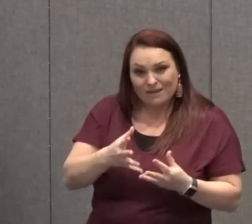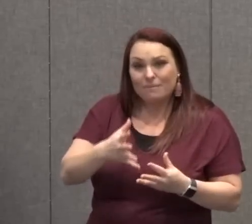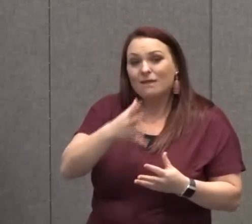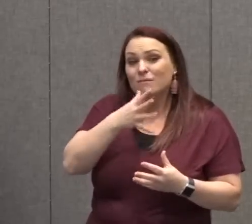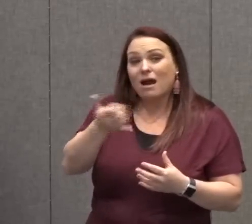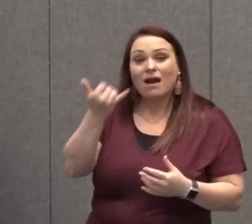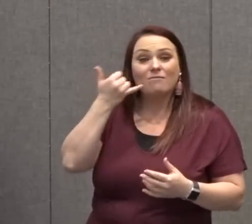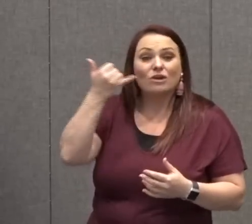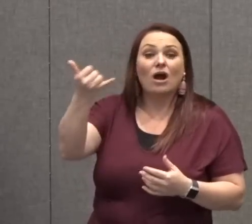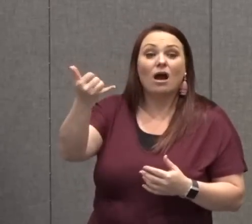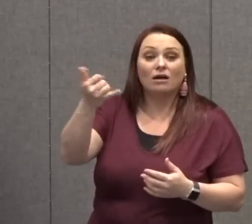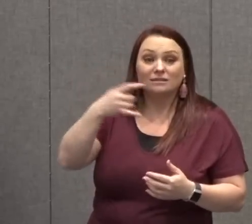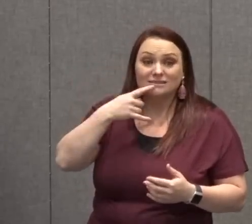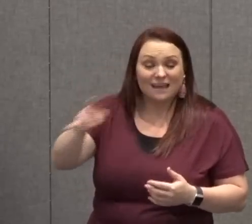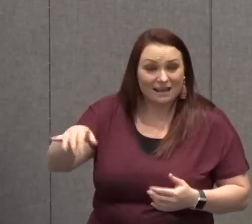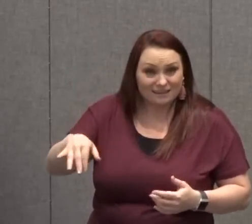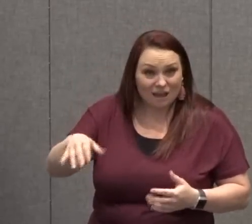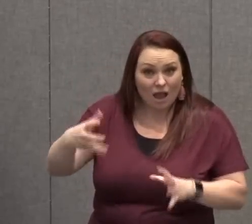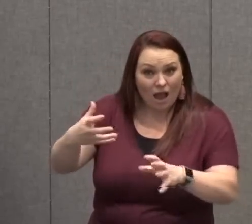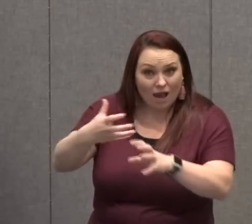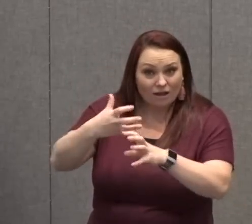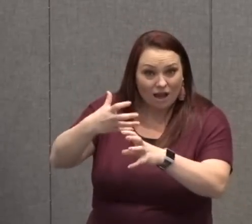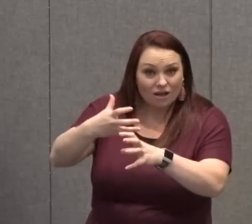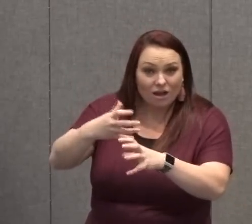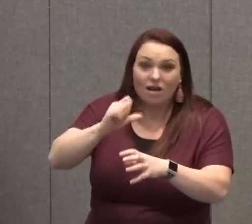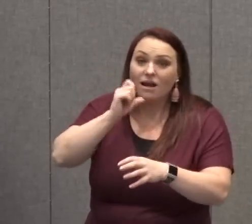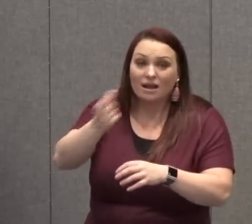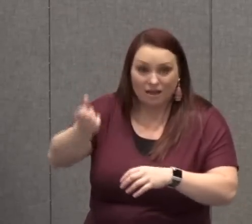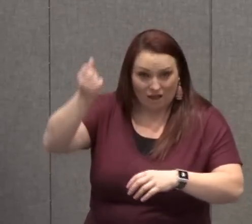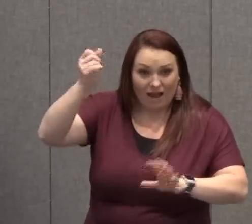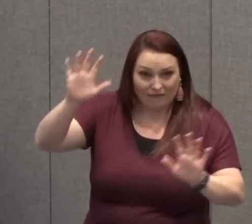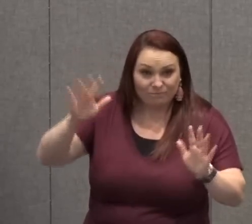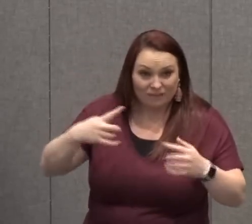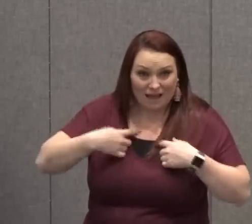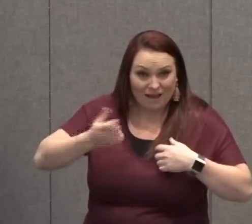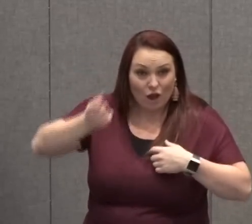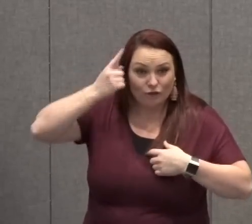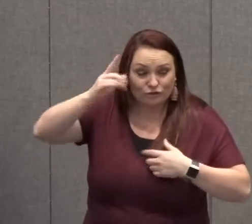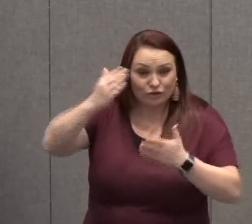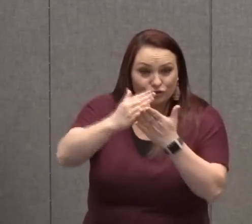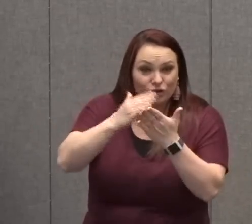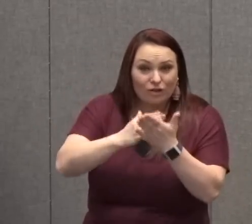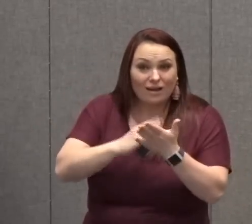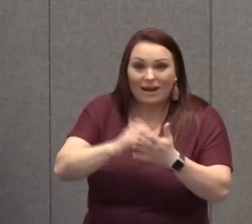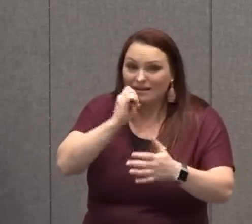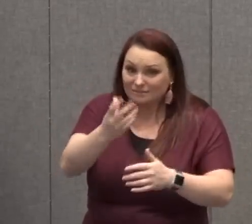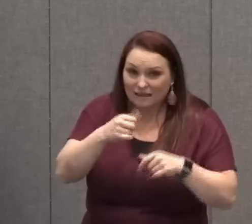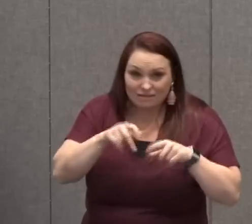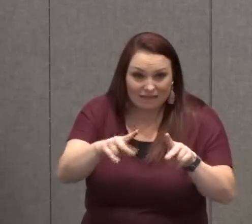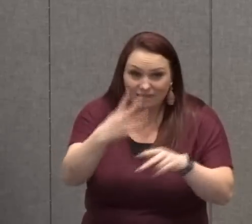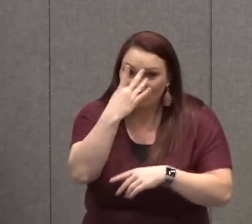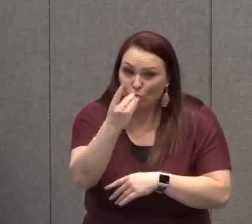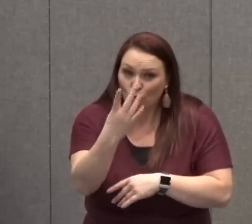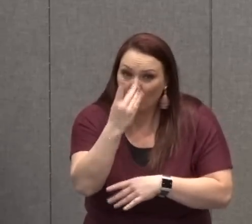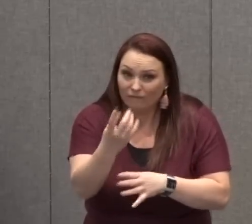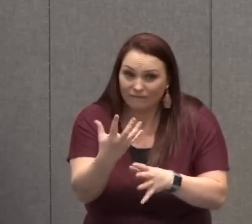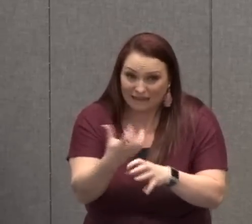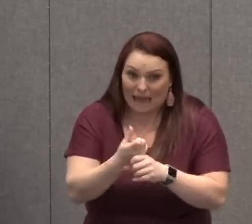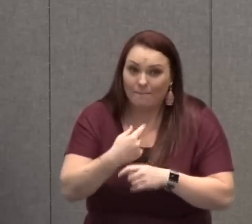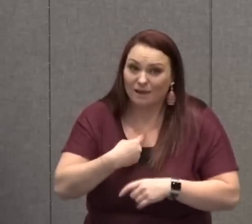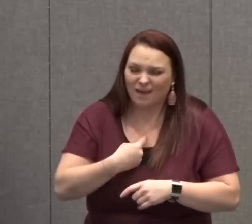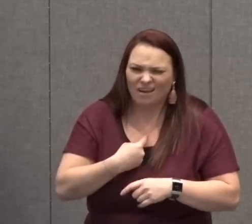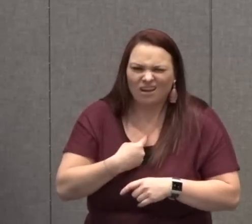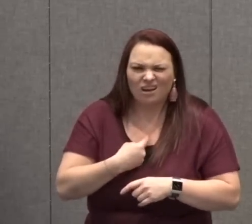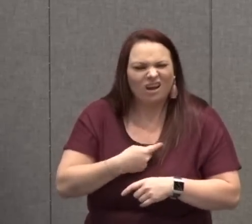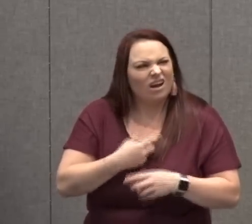called me and said I understood your lesson and I didn't let the wolf get me fan and